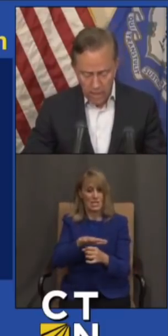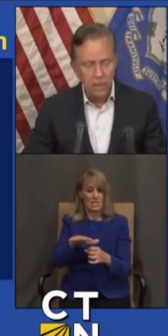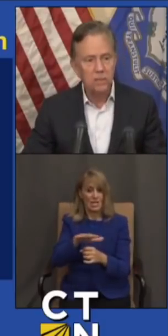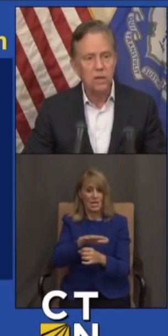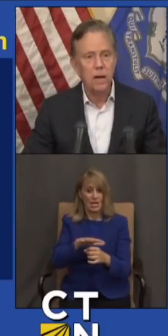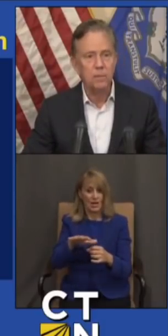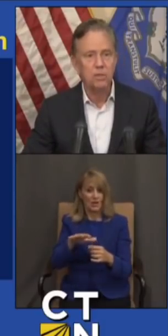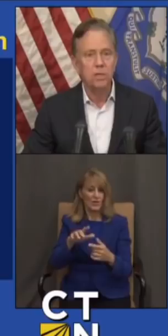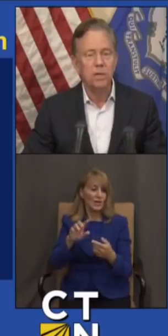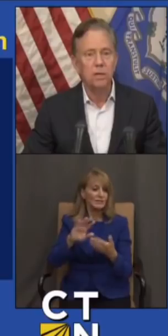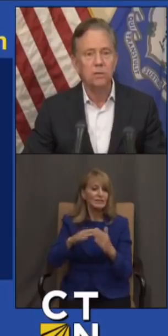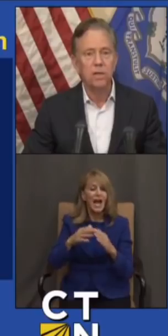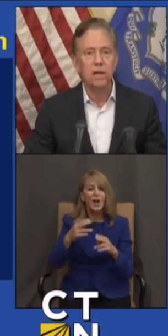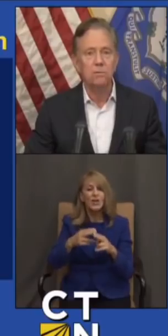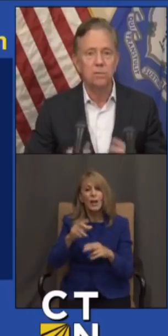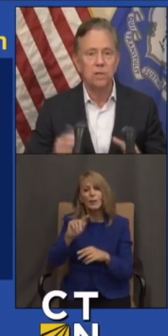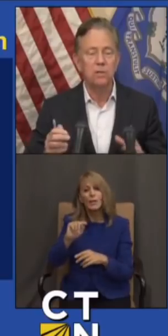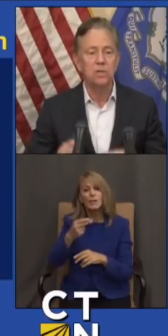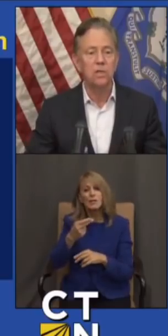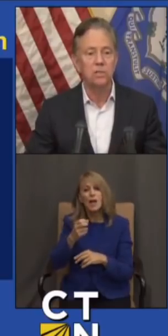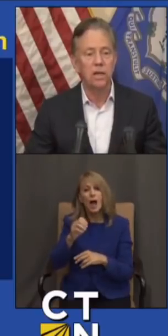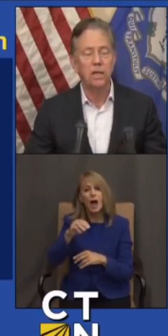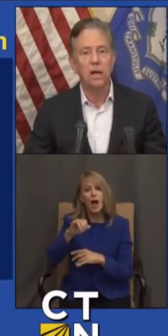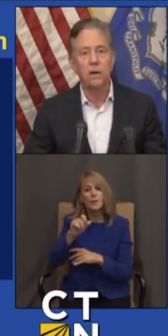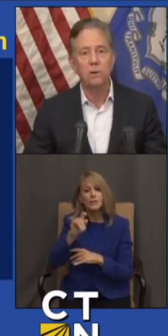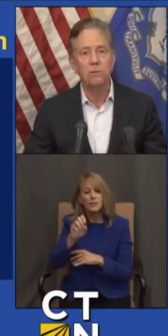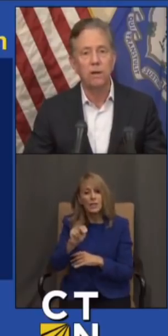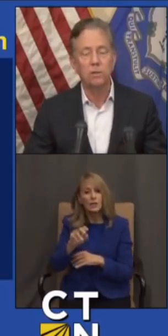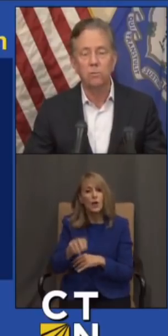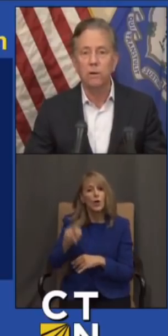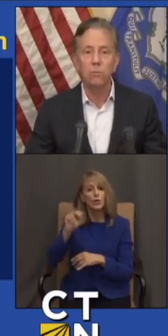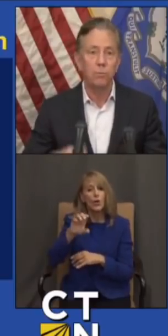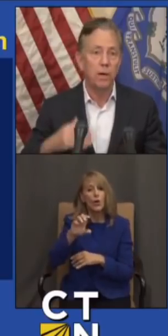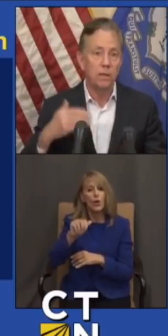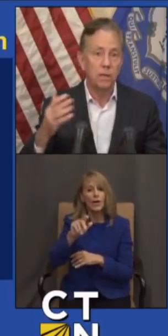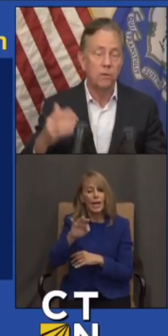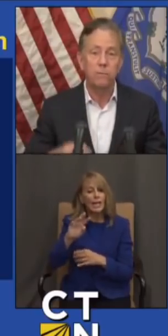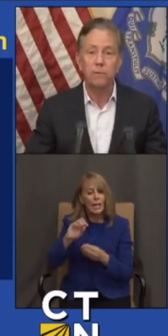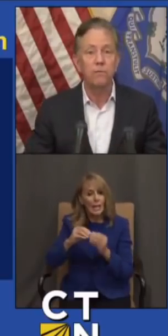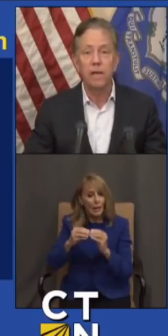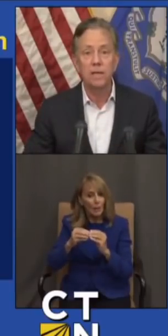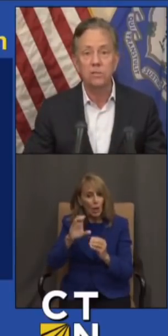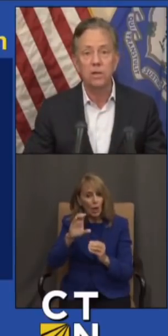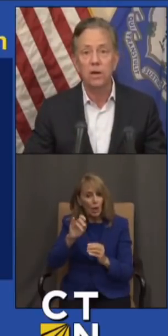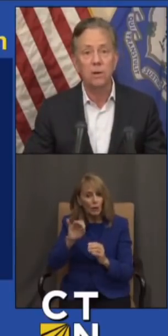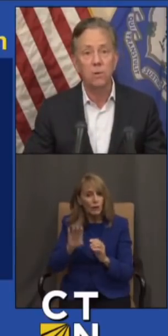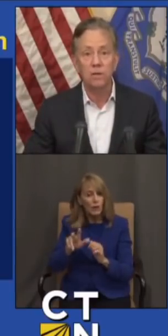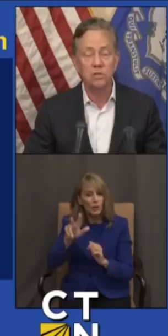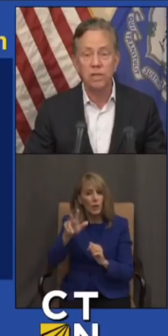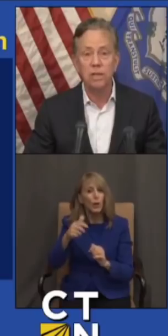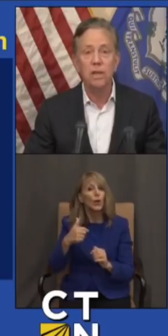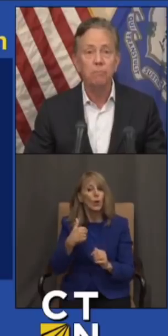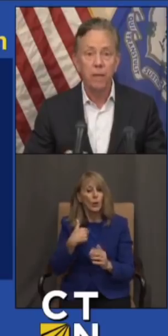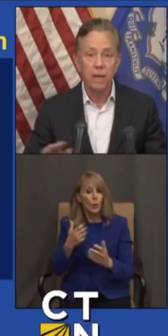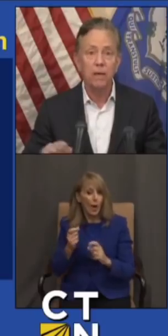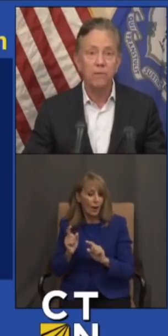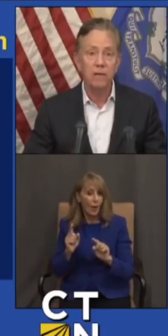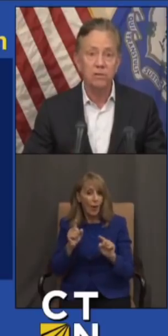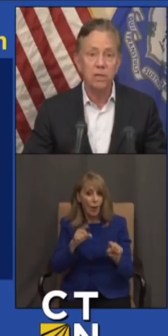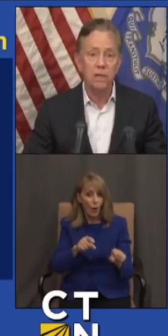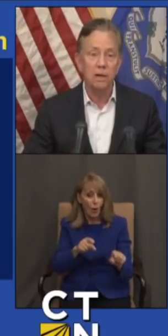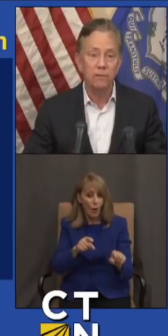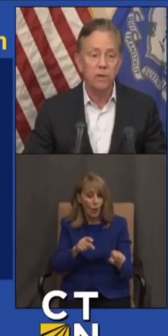North Canaan, Thomaston, other towns that you see a slightly higher infection rate. We're bringing the Griffin vans there. I don't want to see